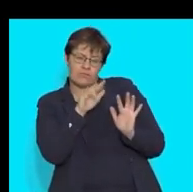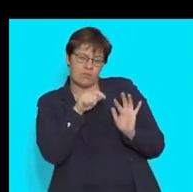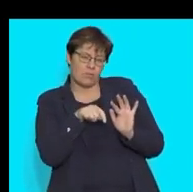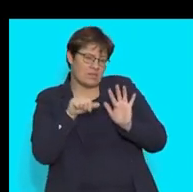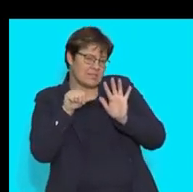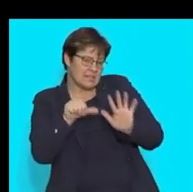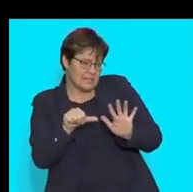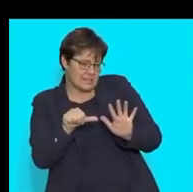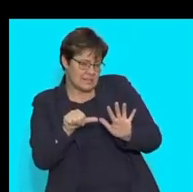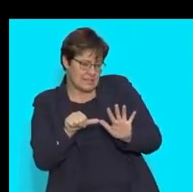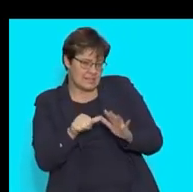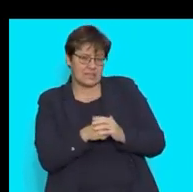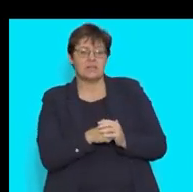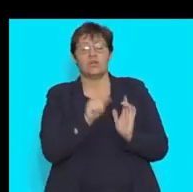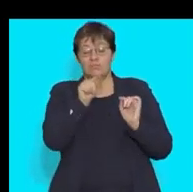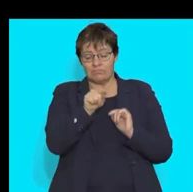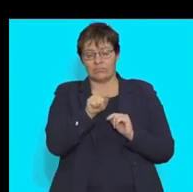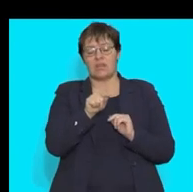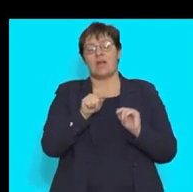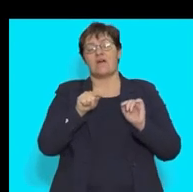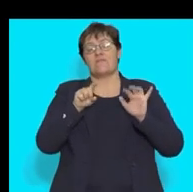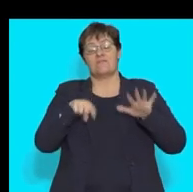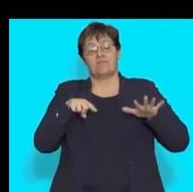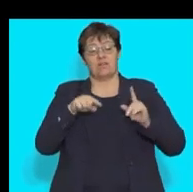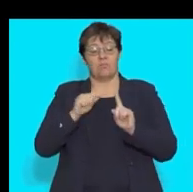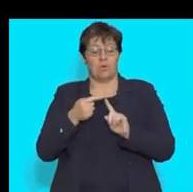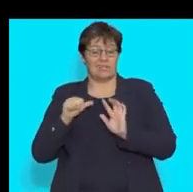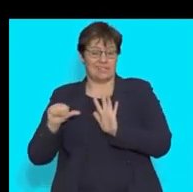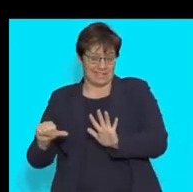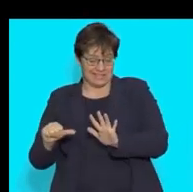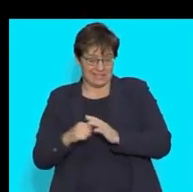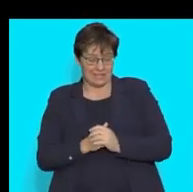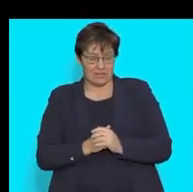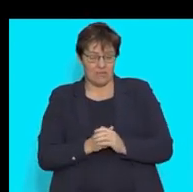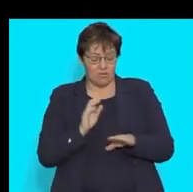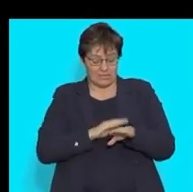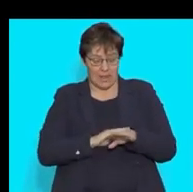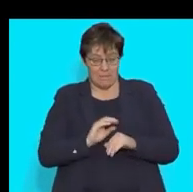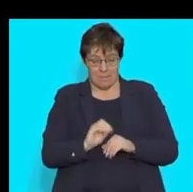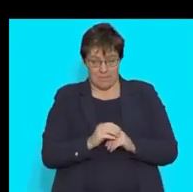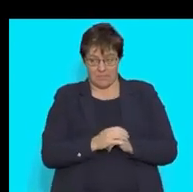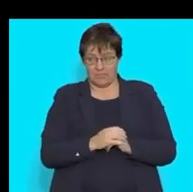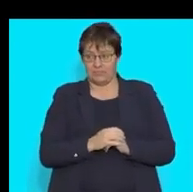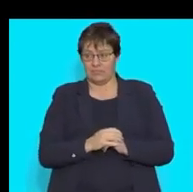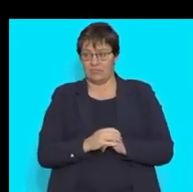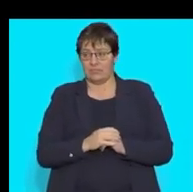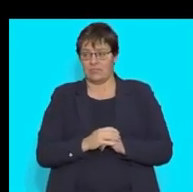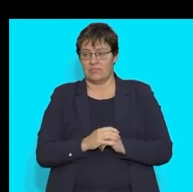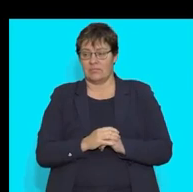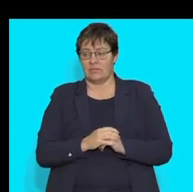14.4, 15.2, 15.6. And so that would be 15.6 on the time. So the axis